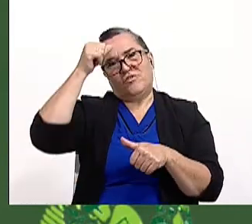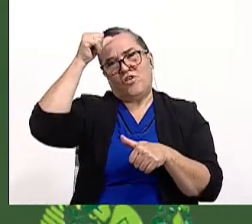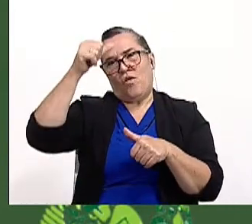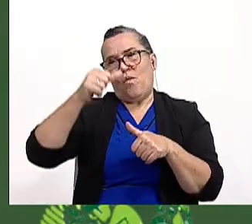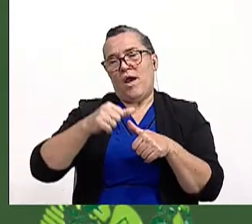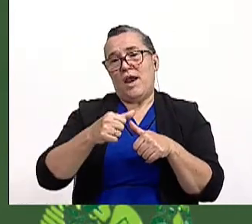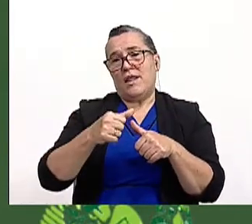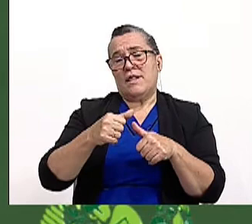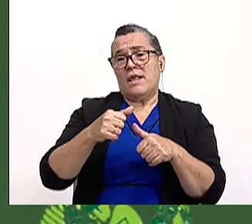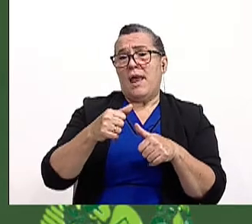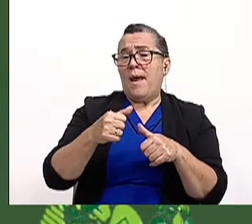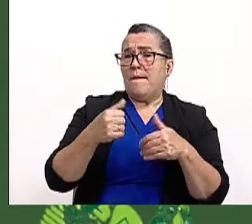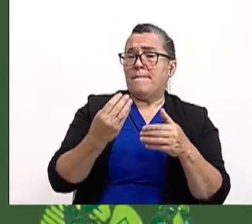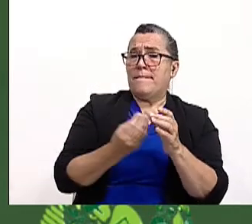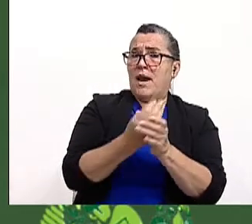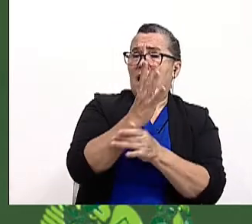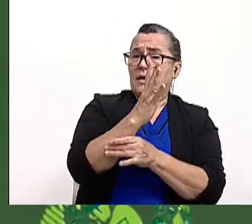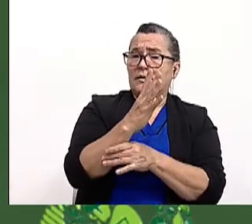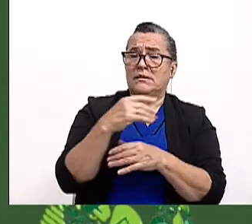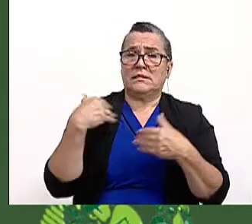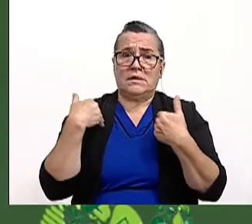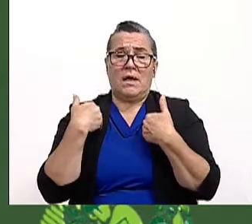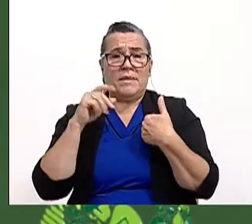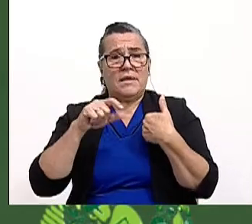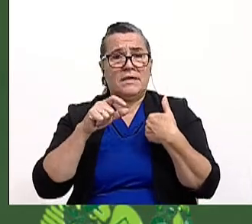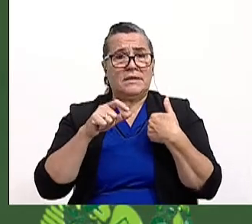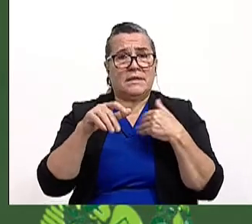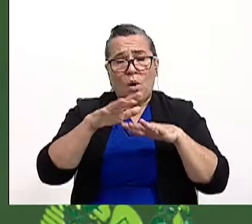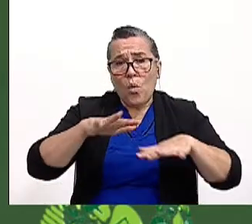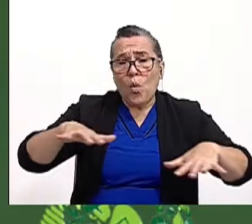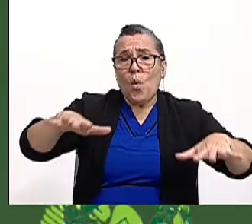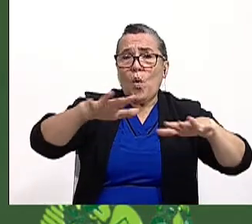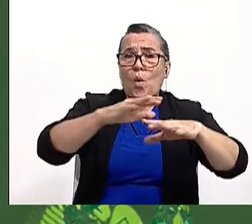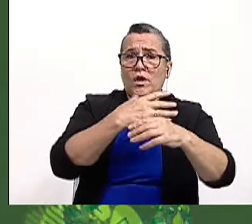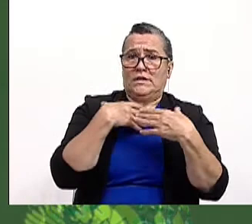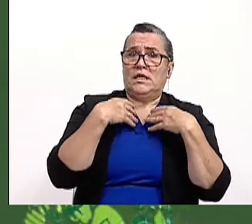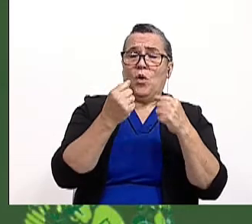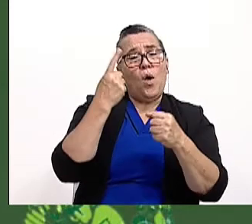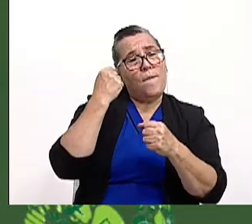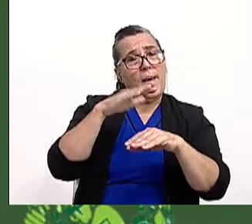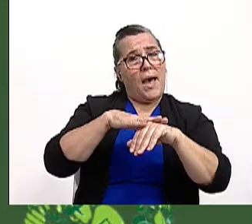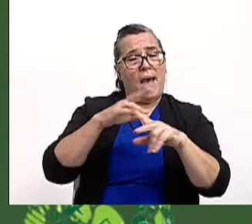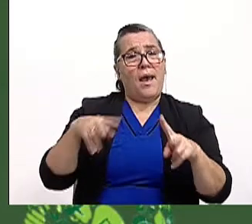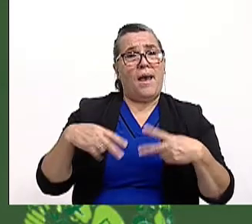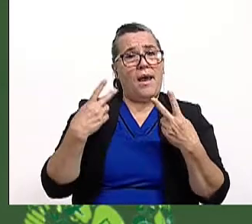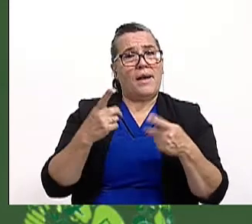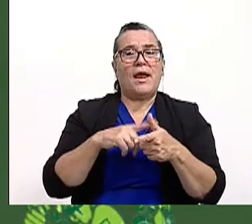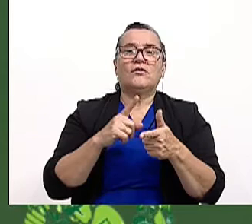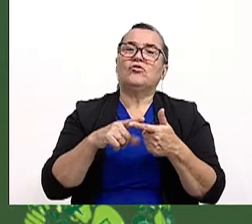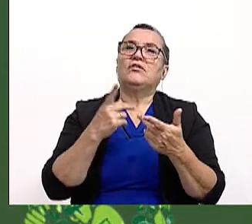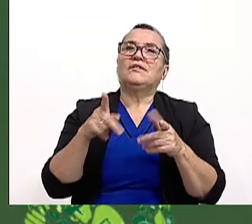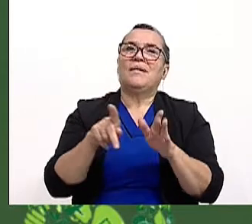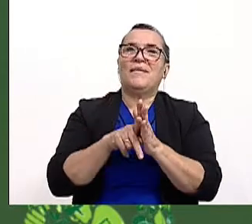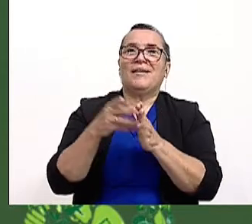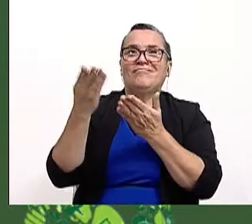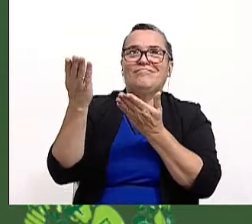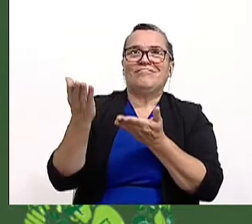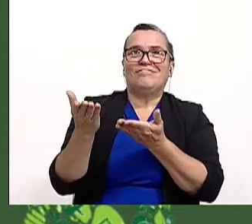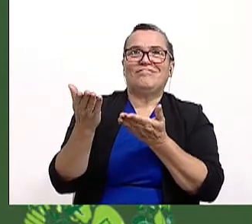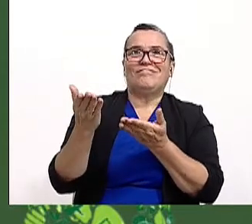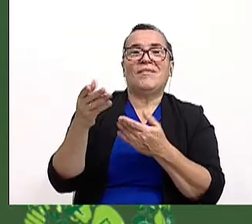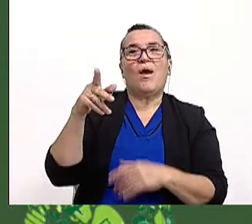and animals need a healthy environment to survive. Then we have protected natural